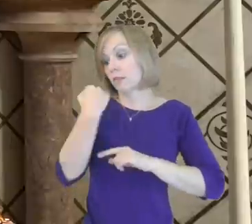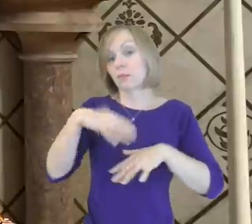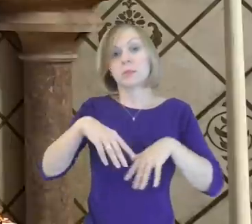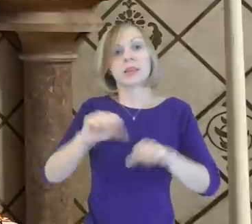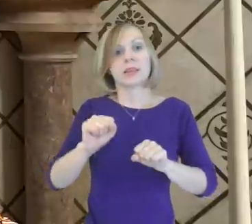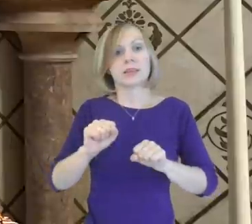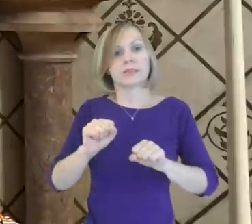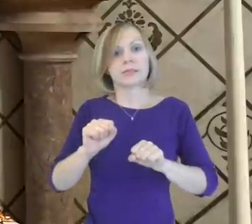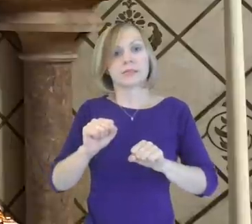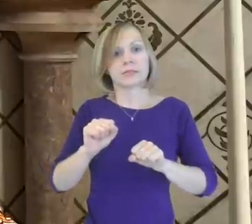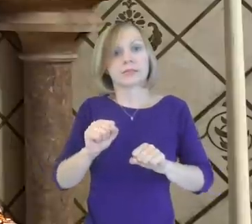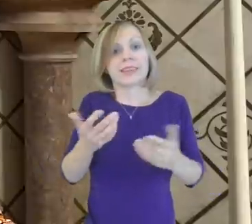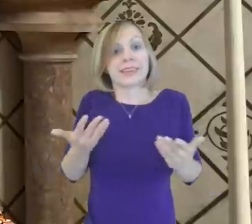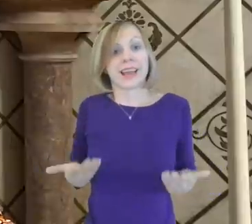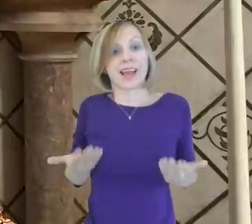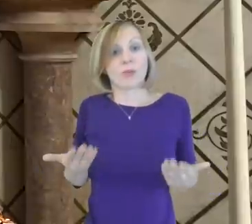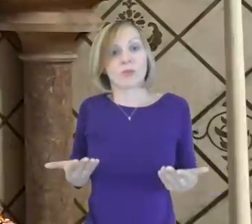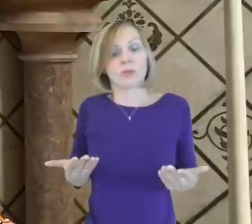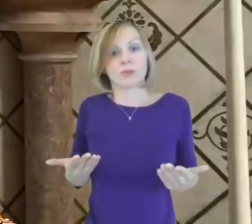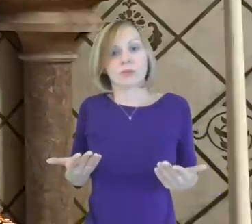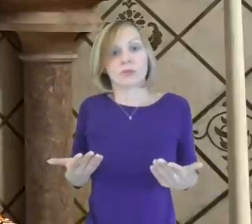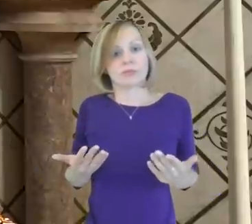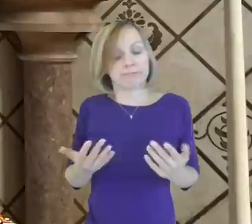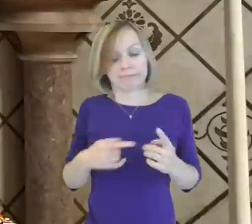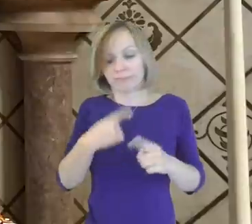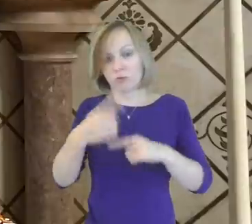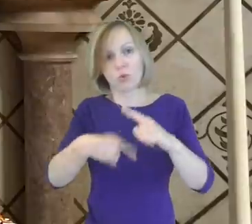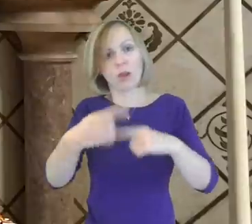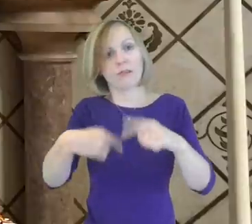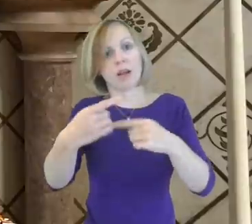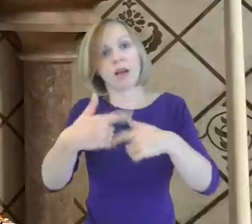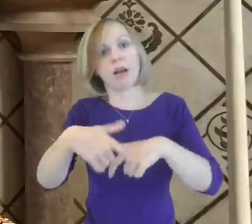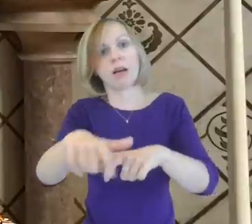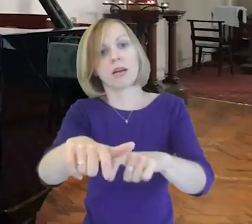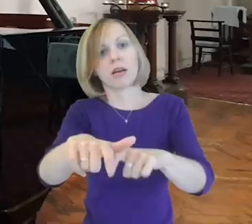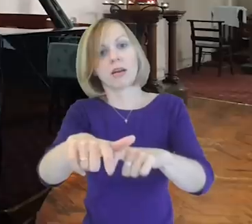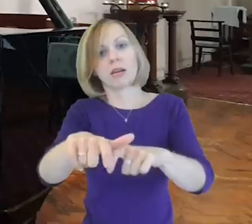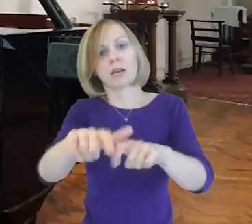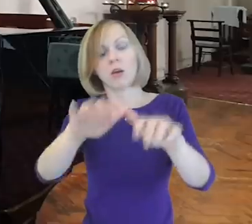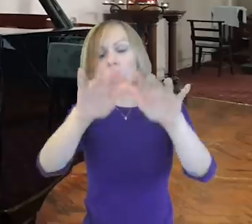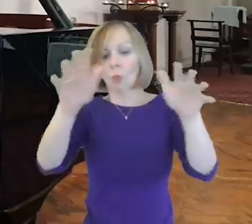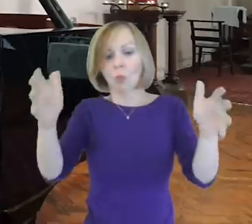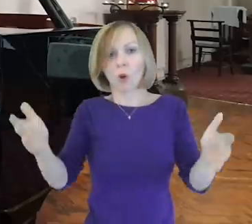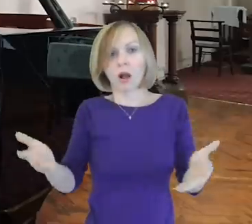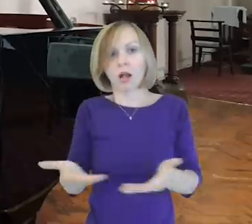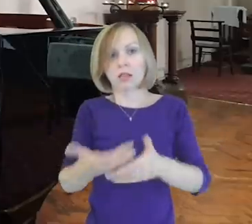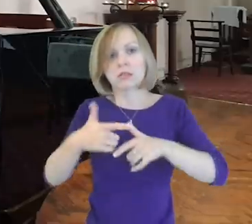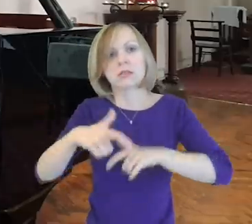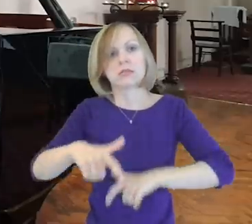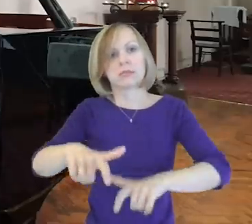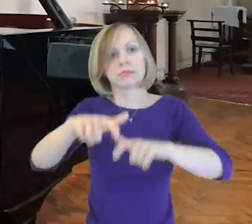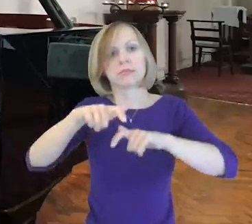beginning, is now, and ever shall be, world